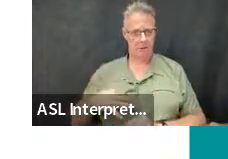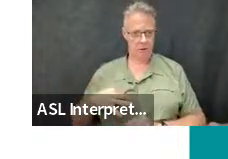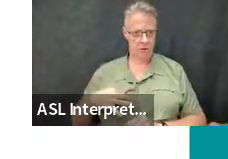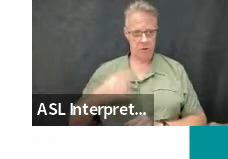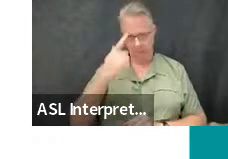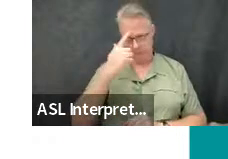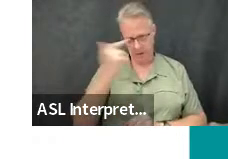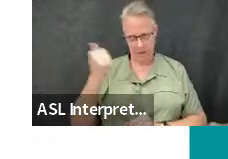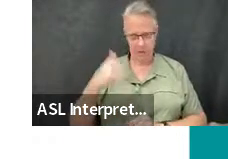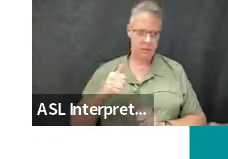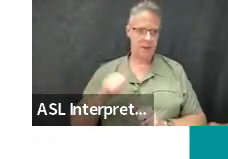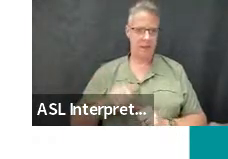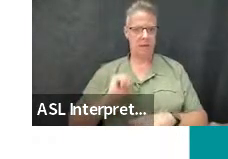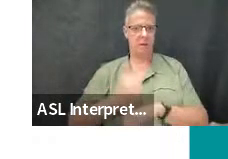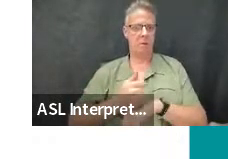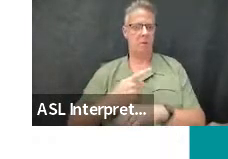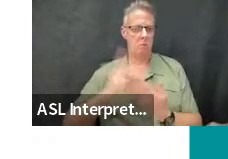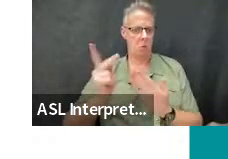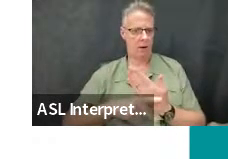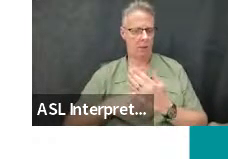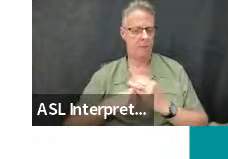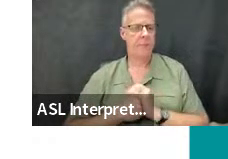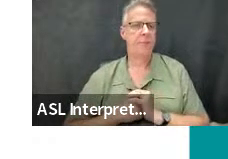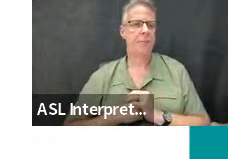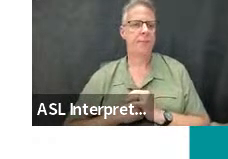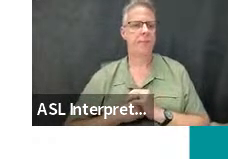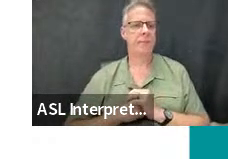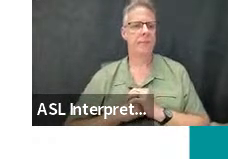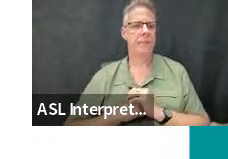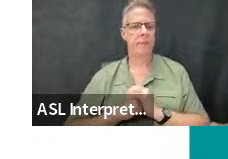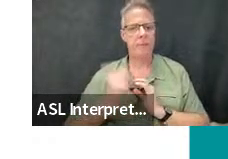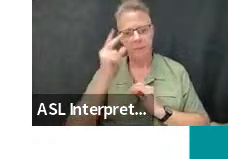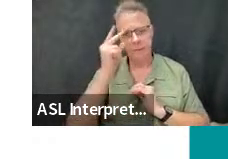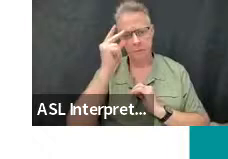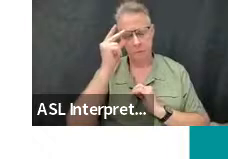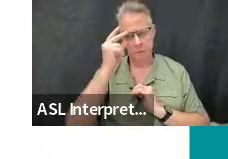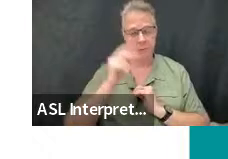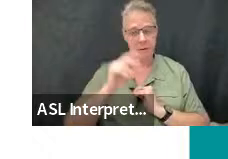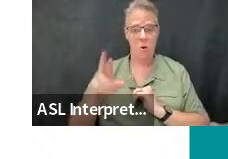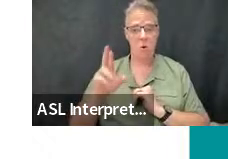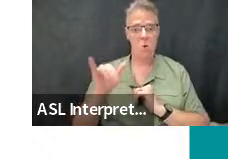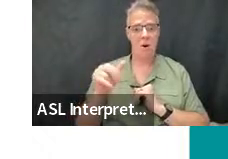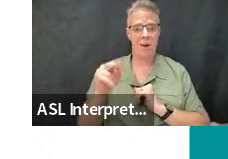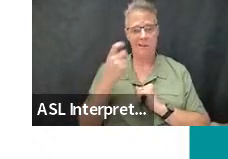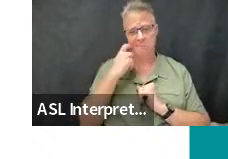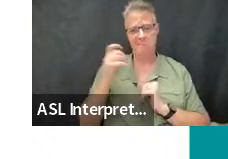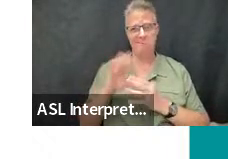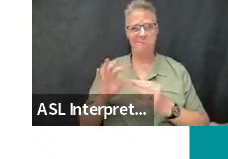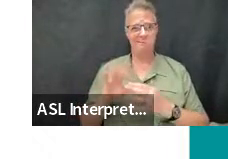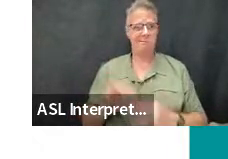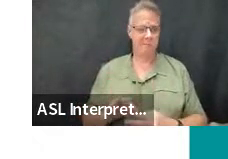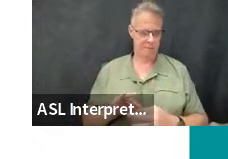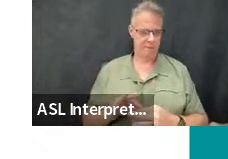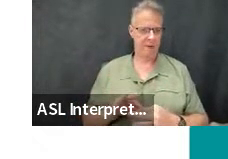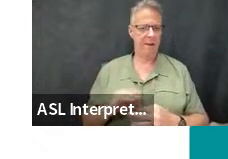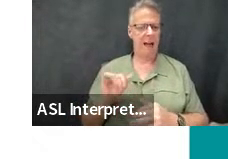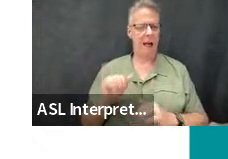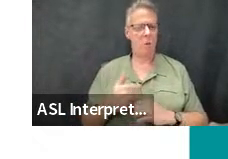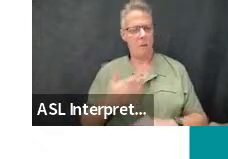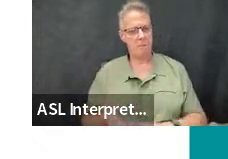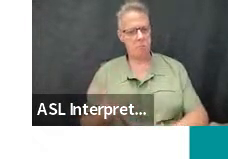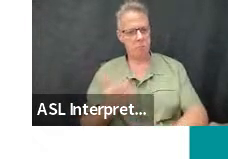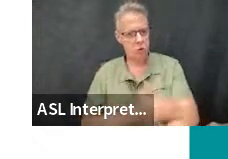result of the program. We are looking at, as Ryan had mentioned when he was talking about some of the improvements